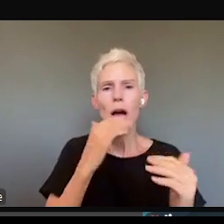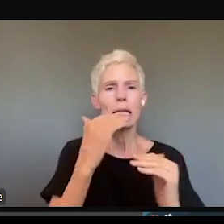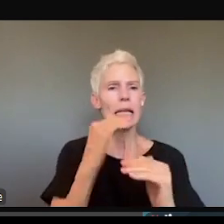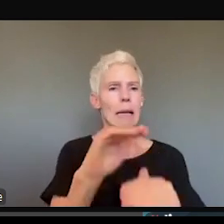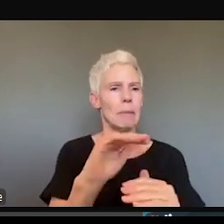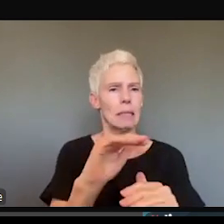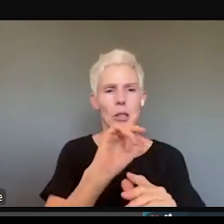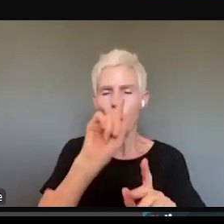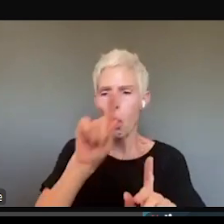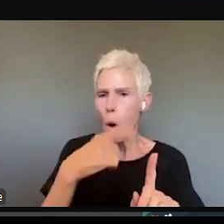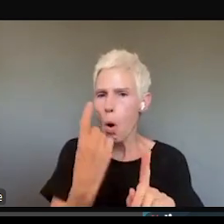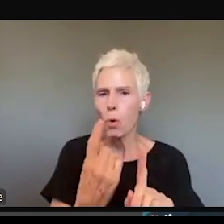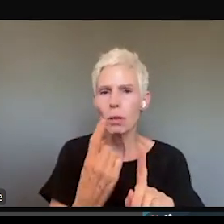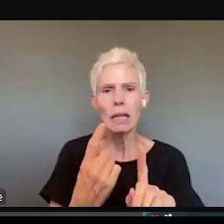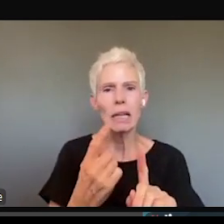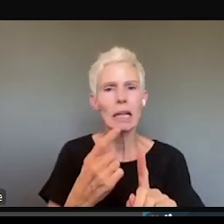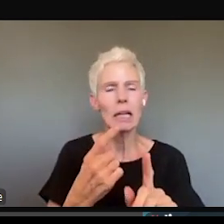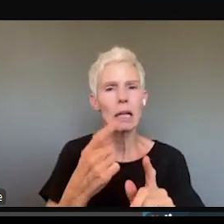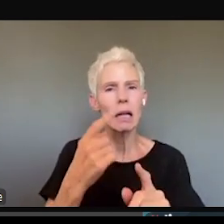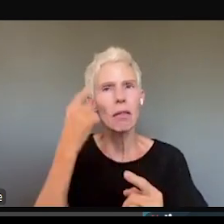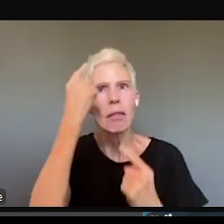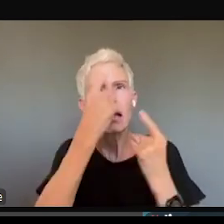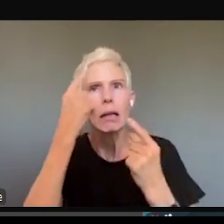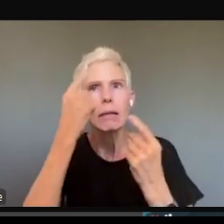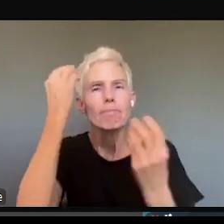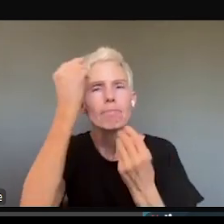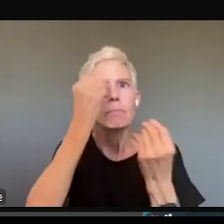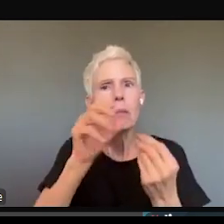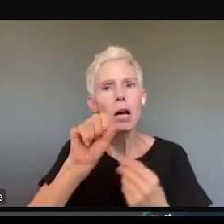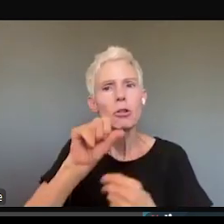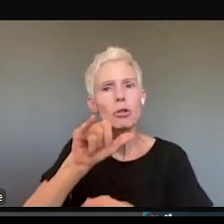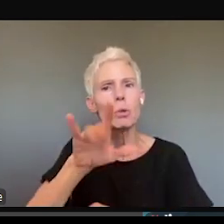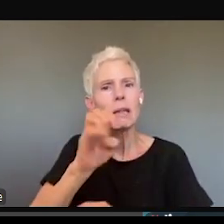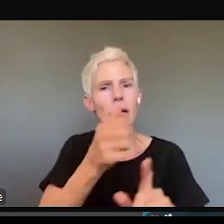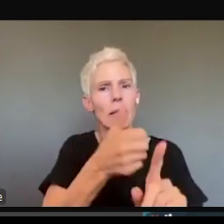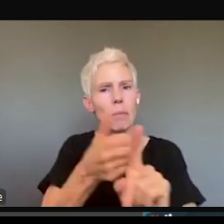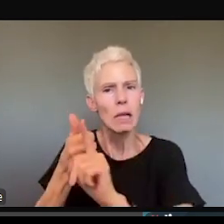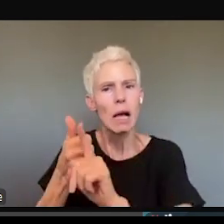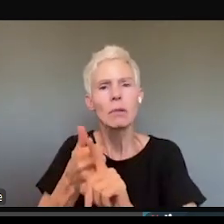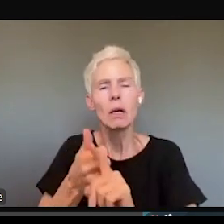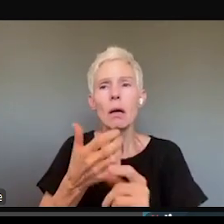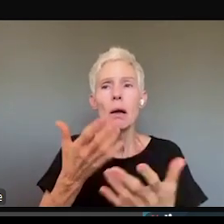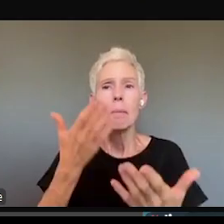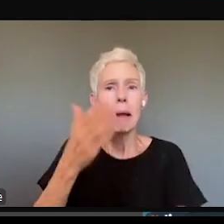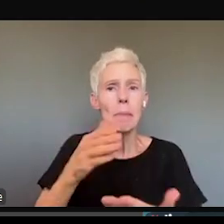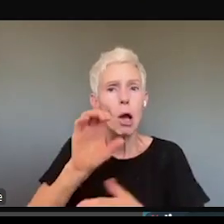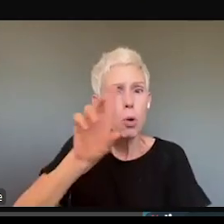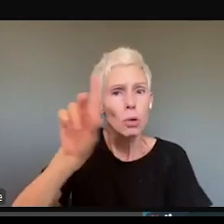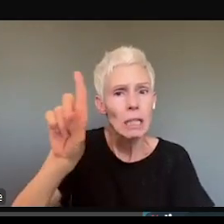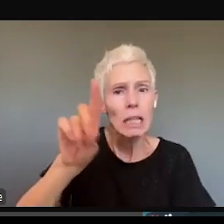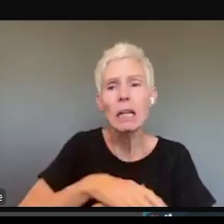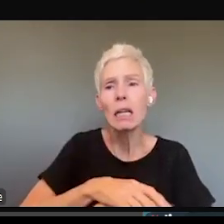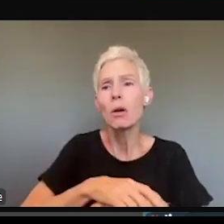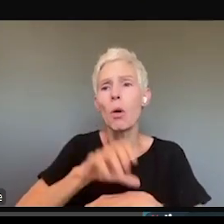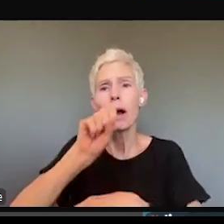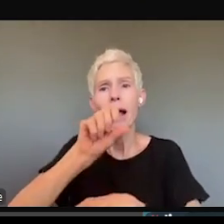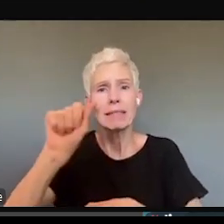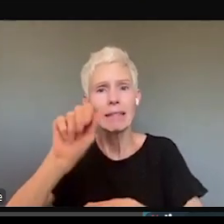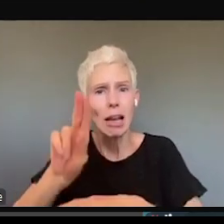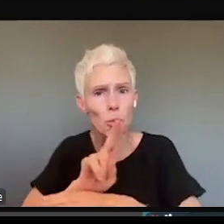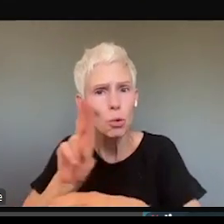se to suicide ideation, an attempt, overdose, and substance use. We've kind